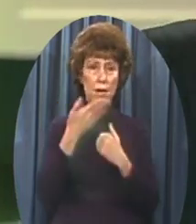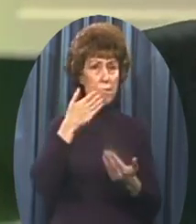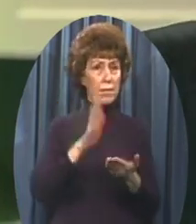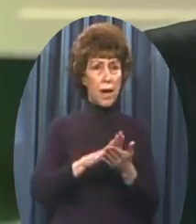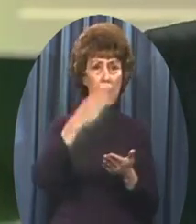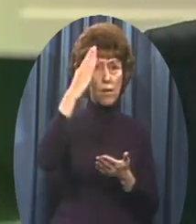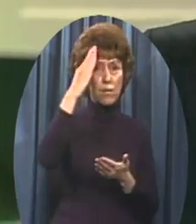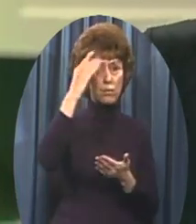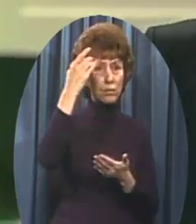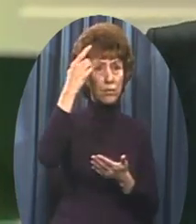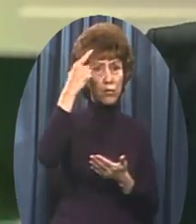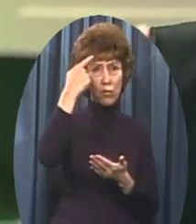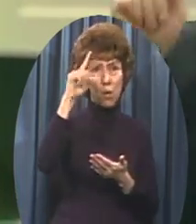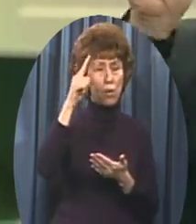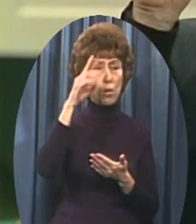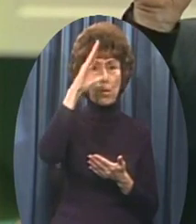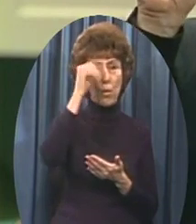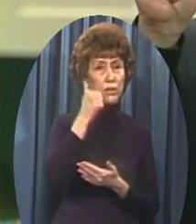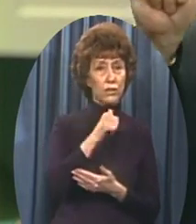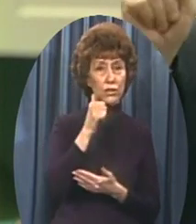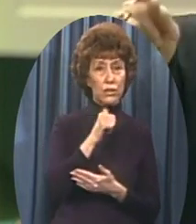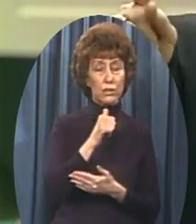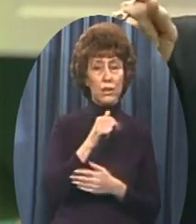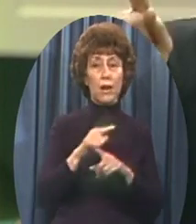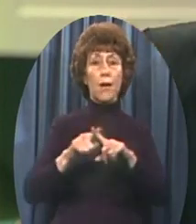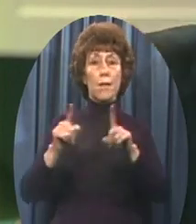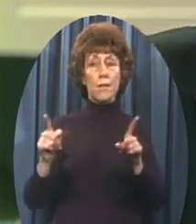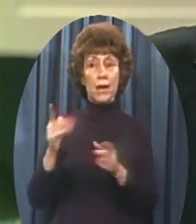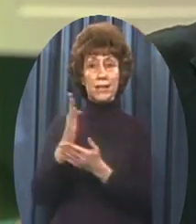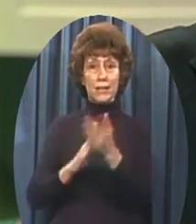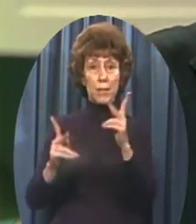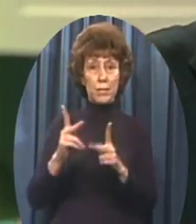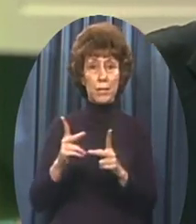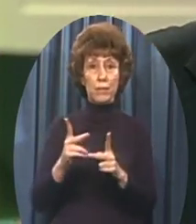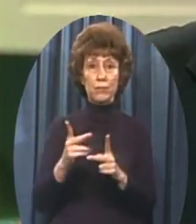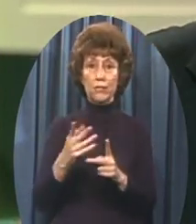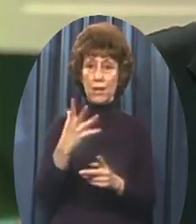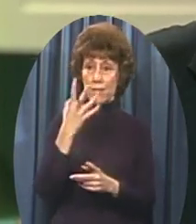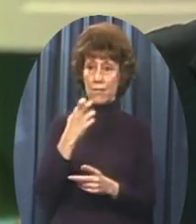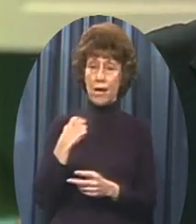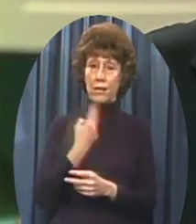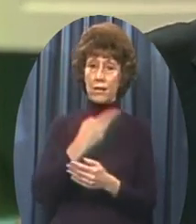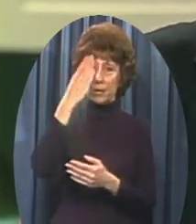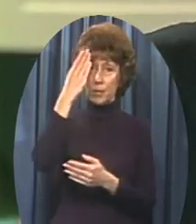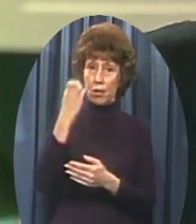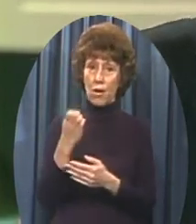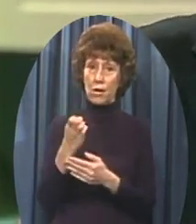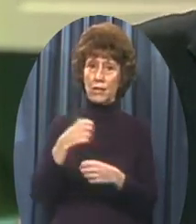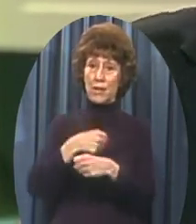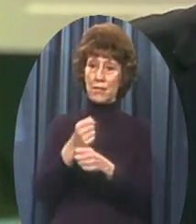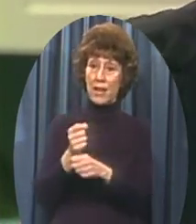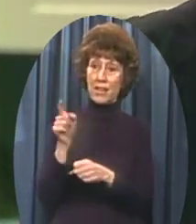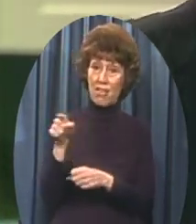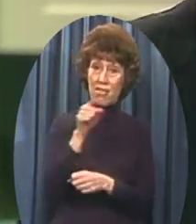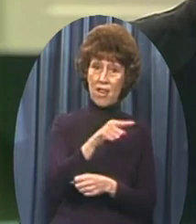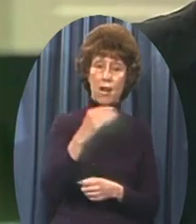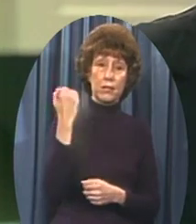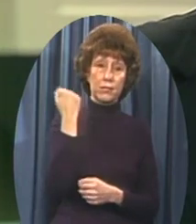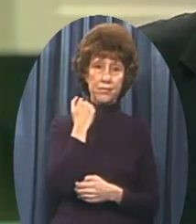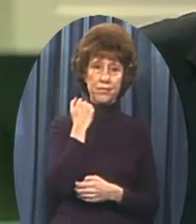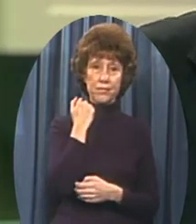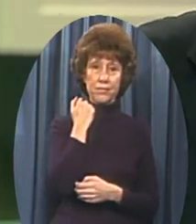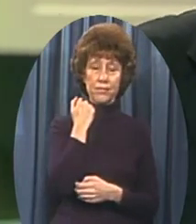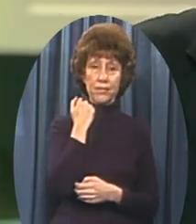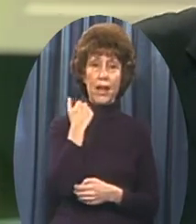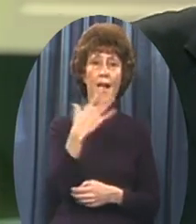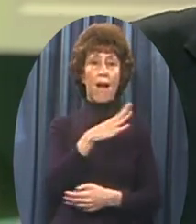cost people some dollars because they'll have to start making an honest living doing something else. The drug traffic in this